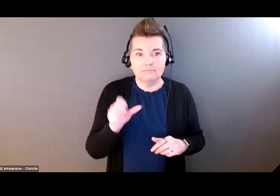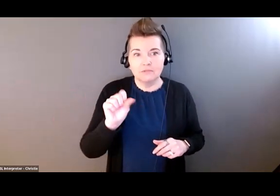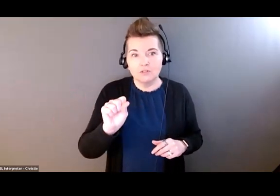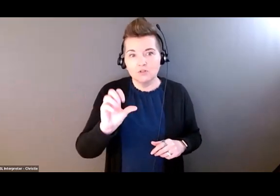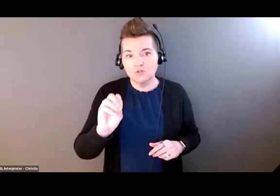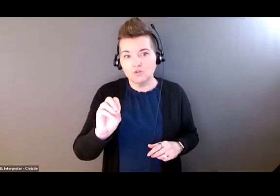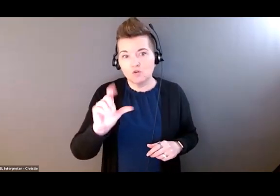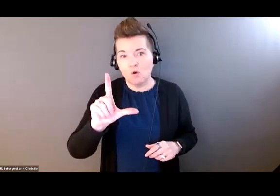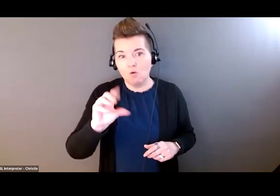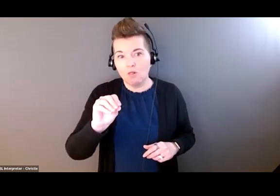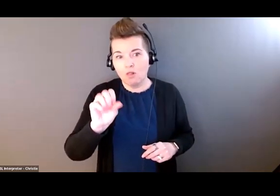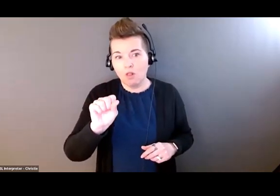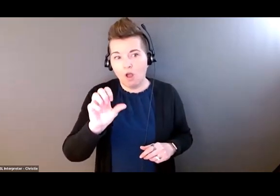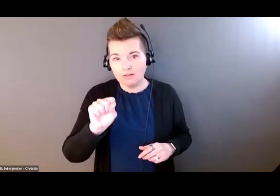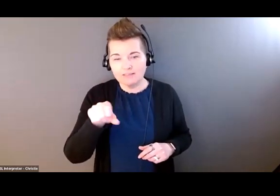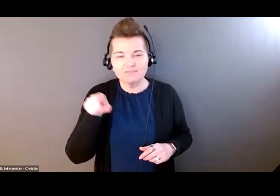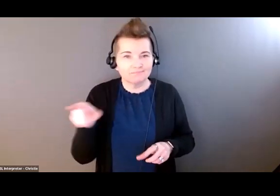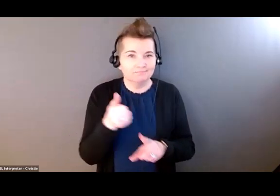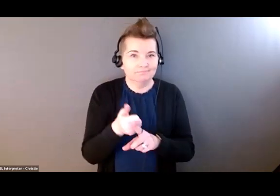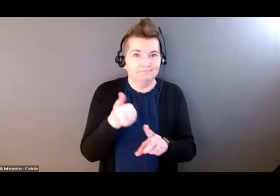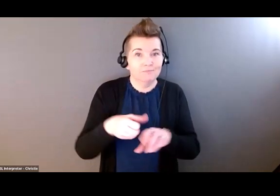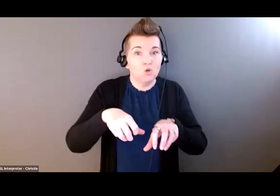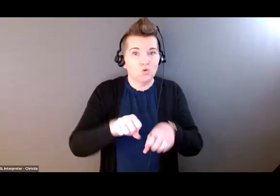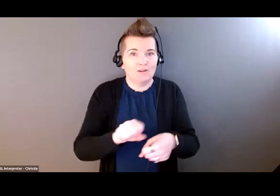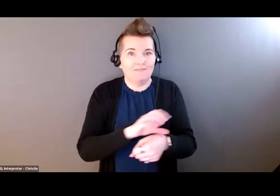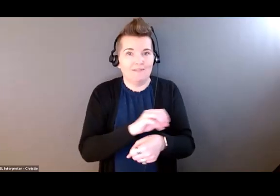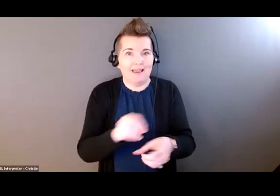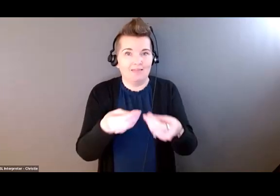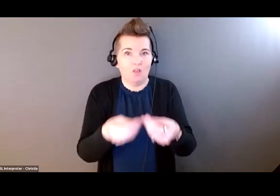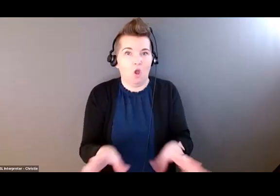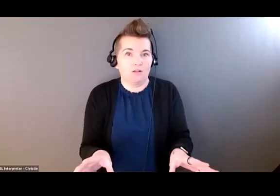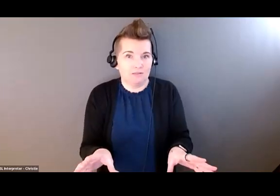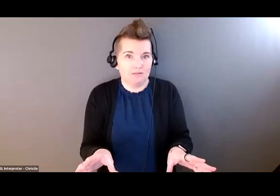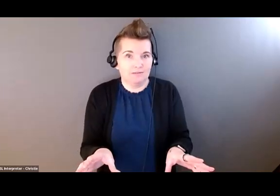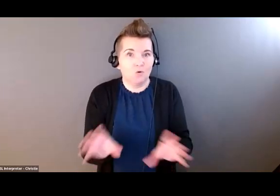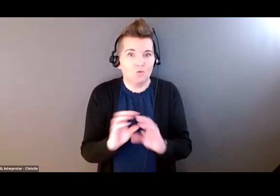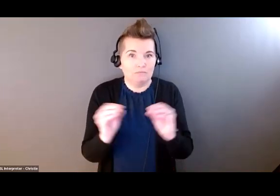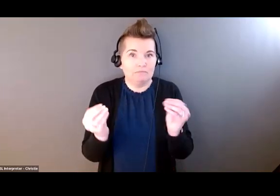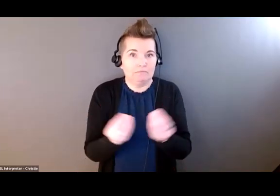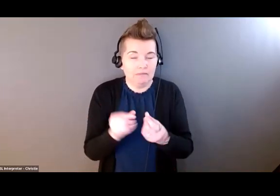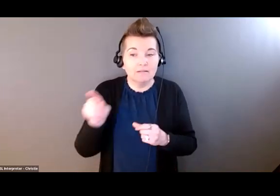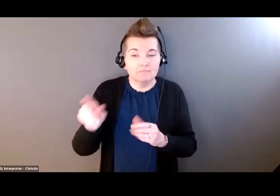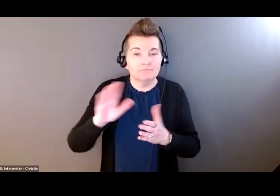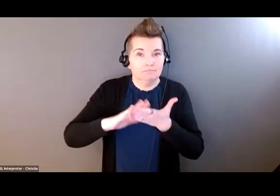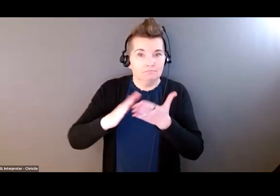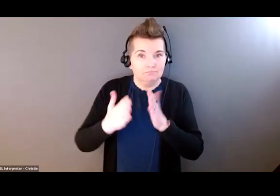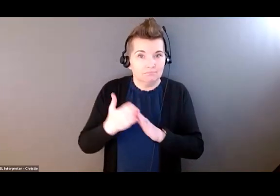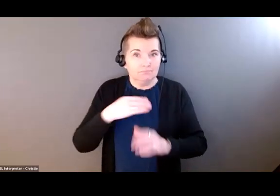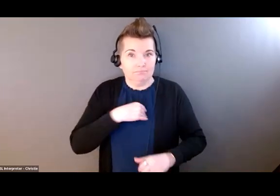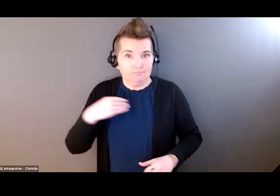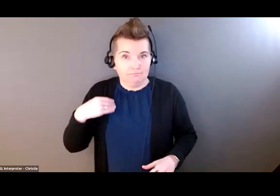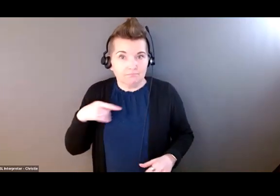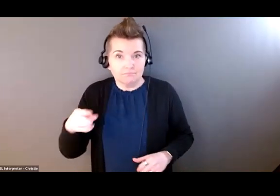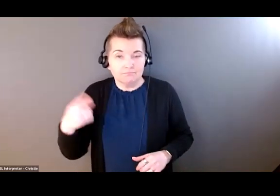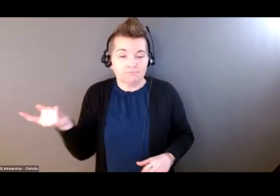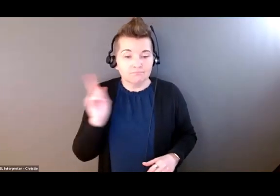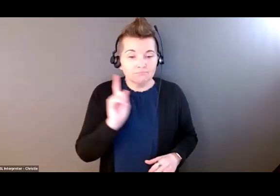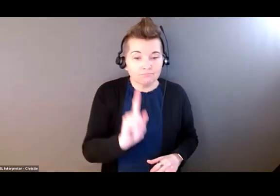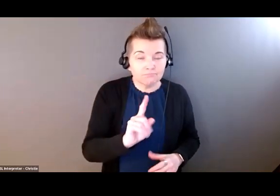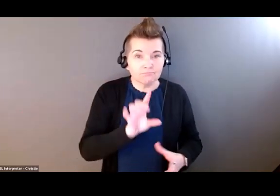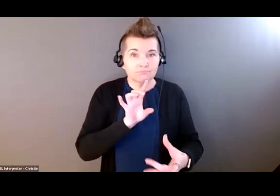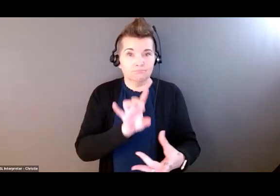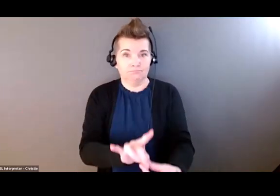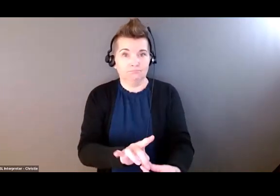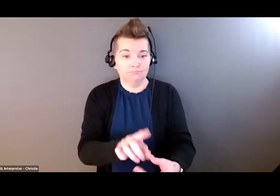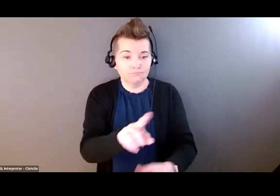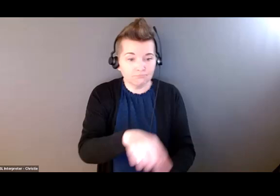and broader community. The road led us to SOLAS, which is a grief and loss organization. And through their